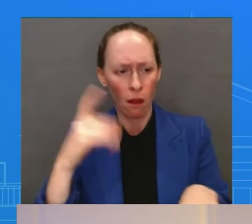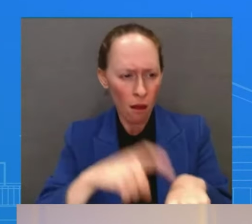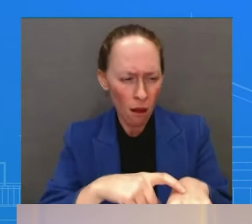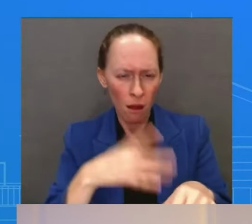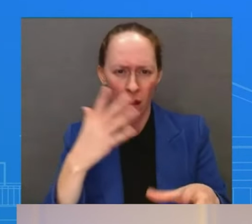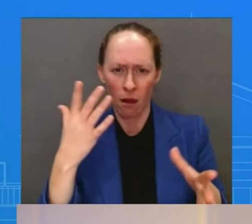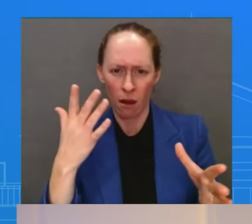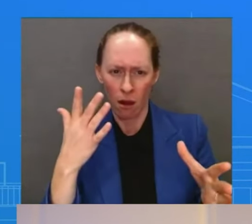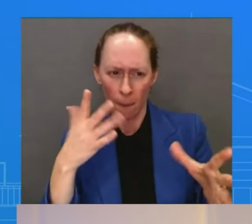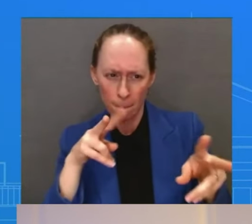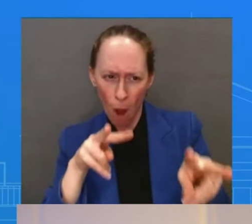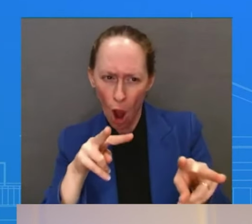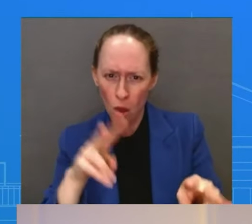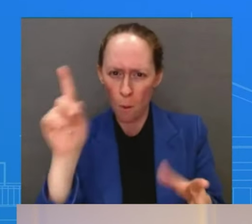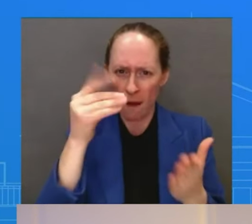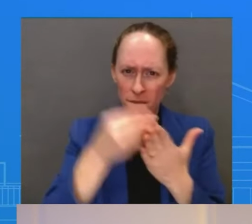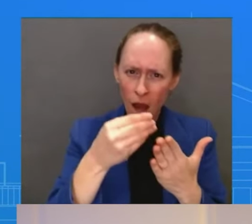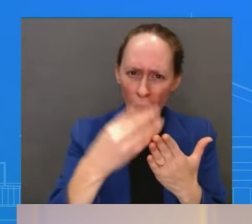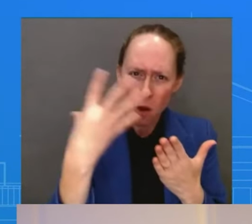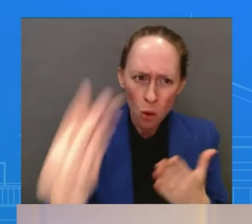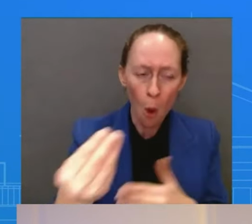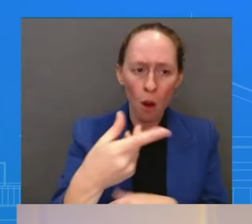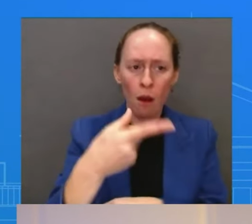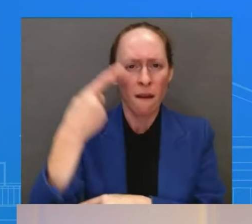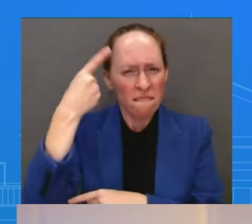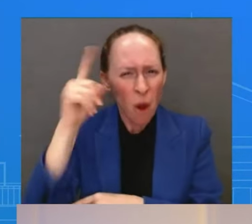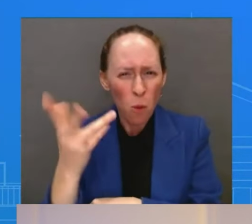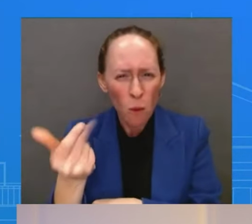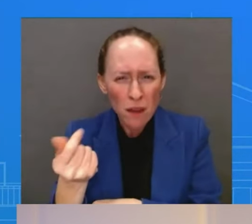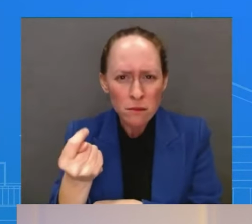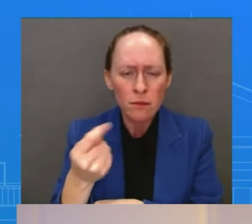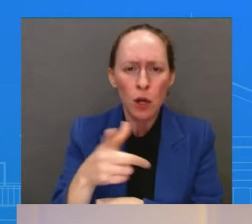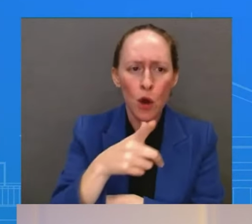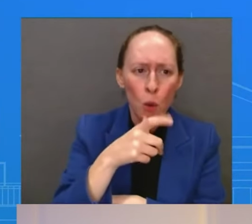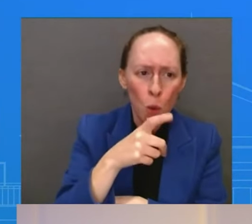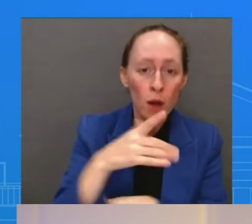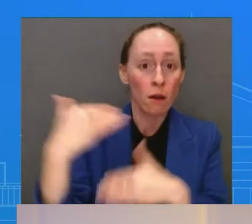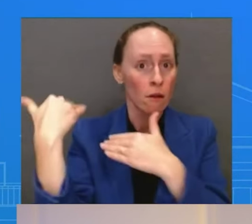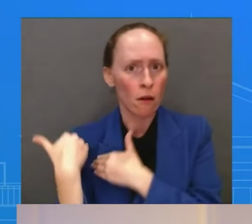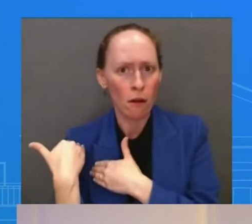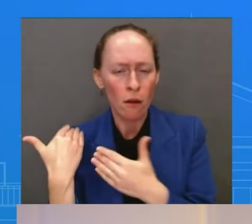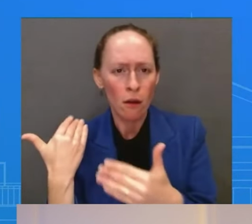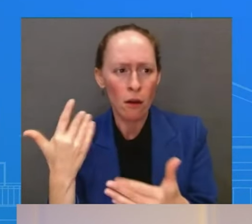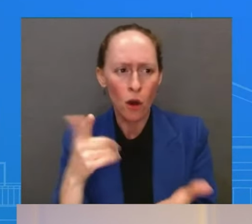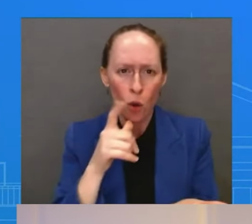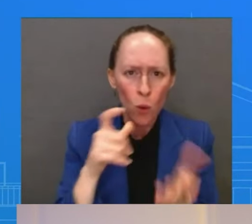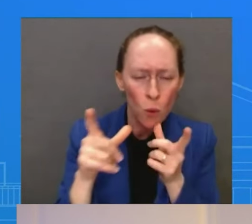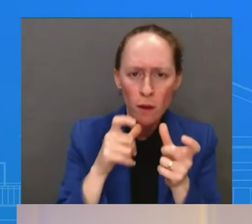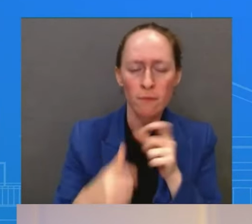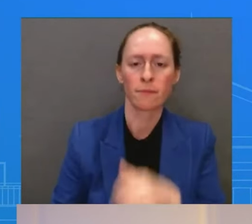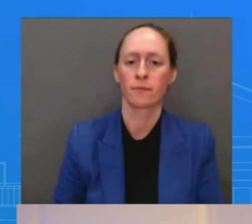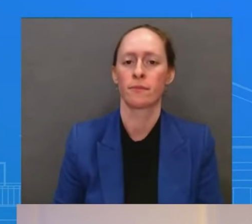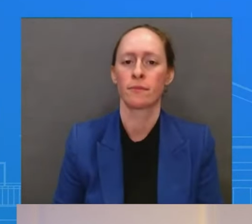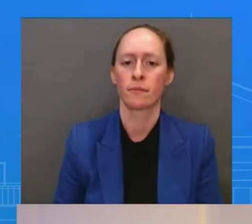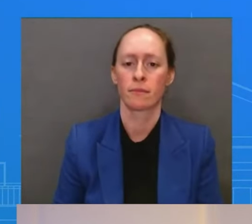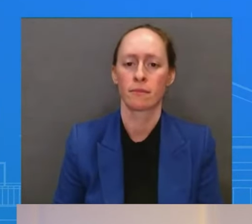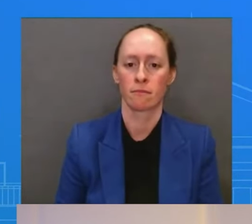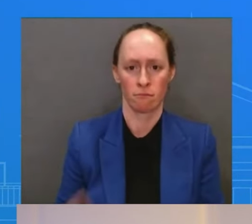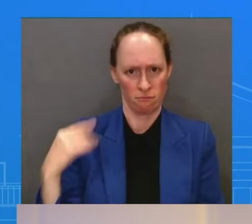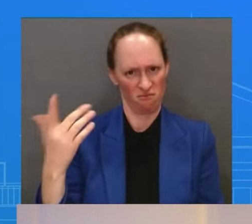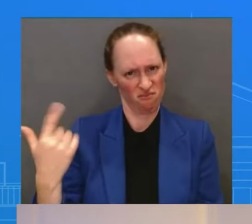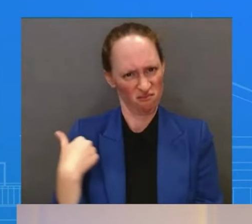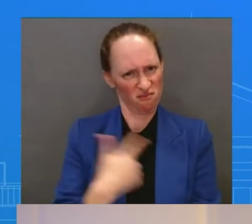if we wanted it, to look at transactions and to make a call about whether we found it valid or not. That has not changed.